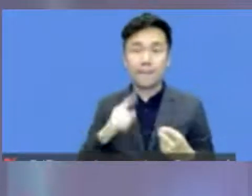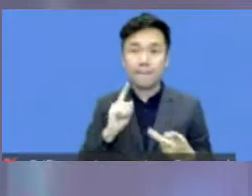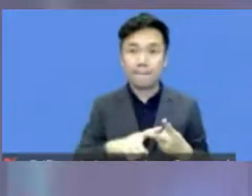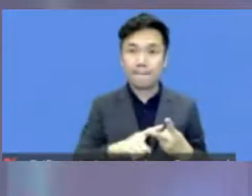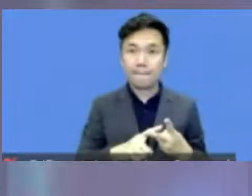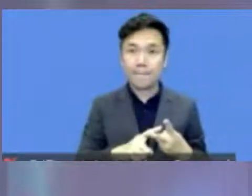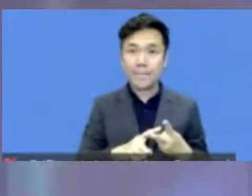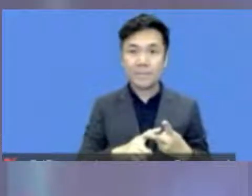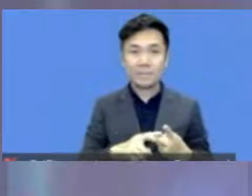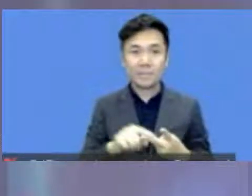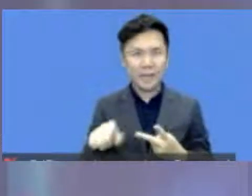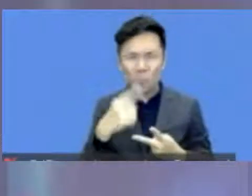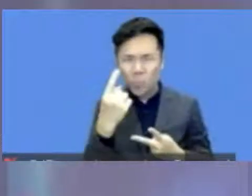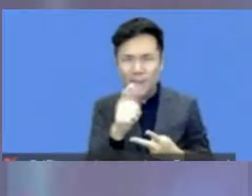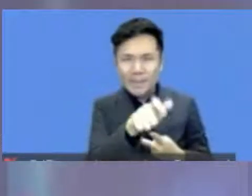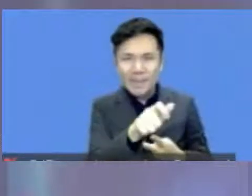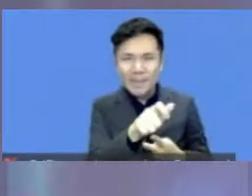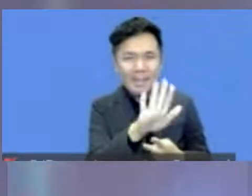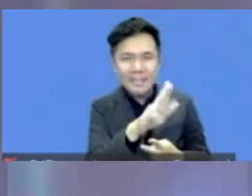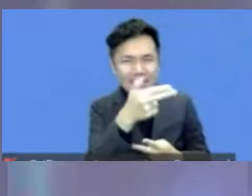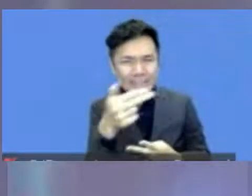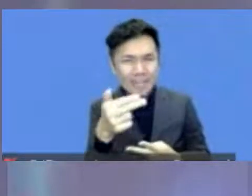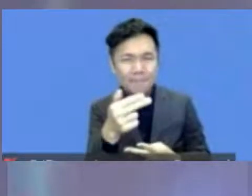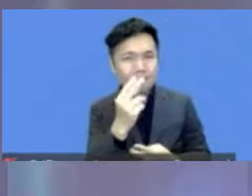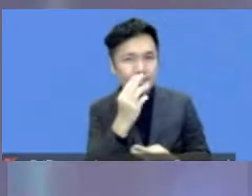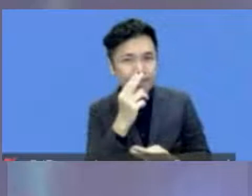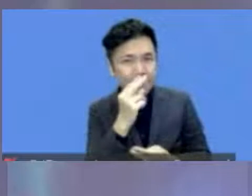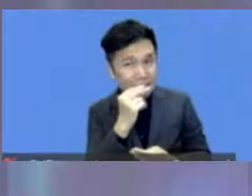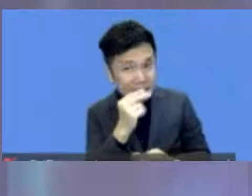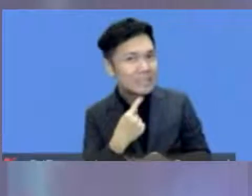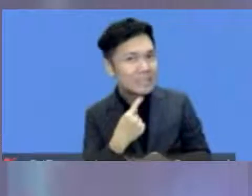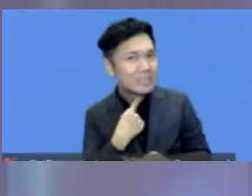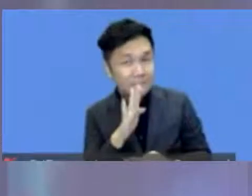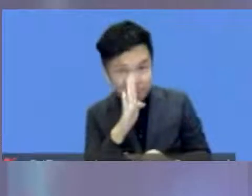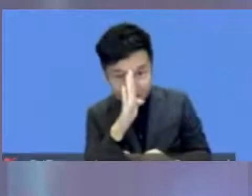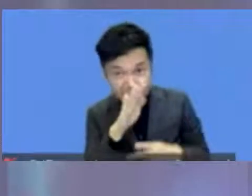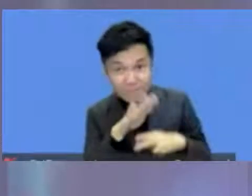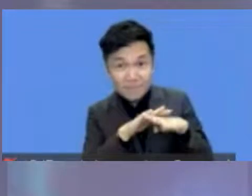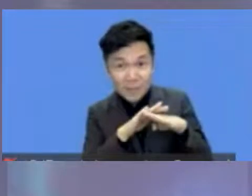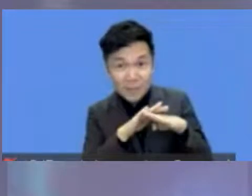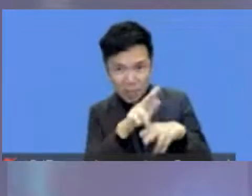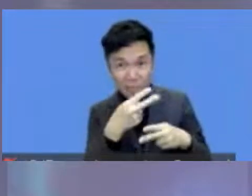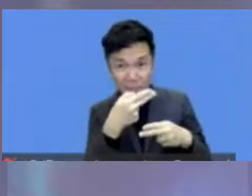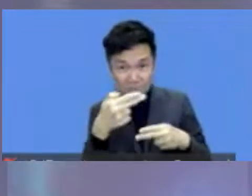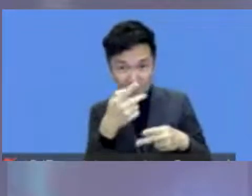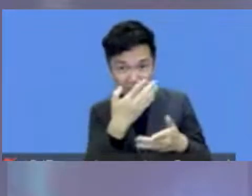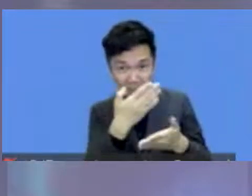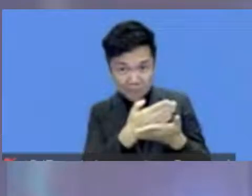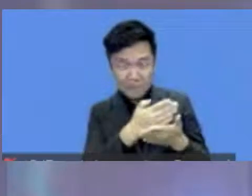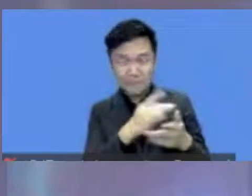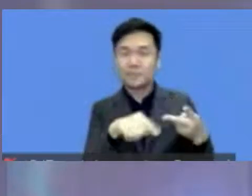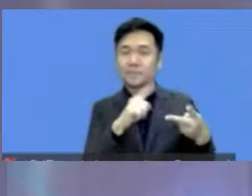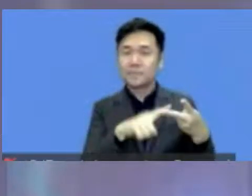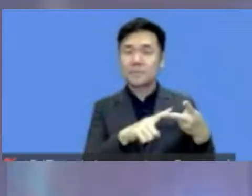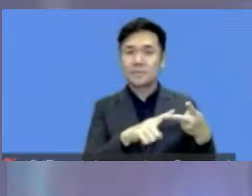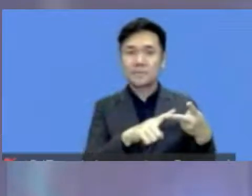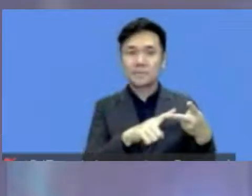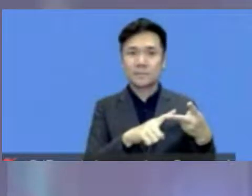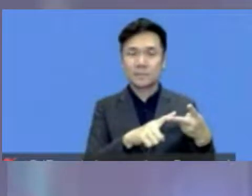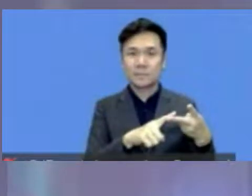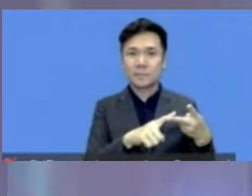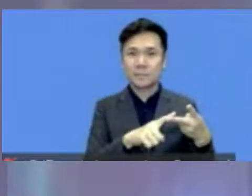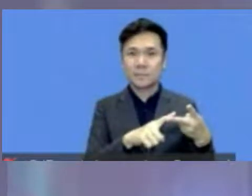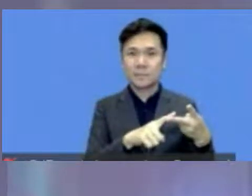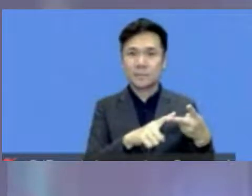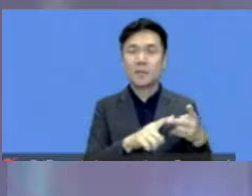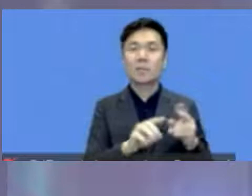Sorry if I pronounced your name wrongly. It's about the inclusive of the TVET or the